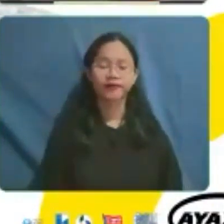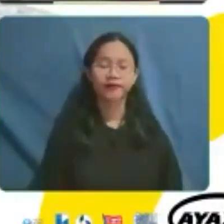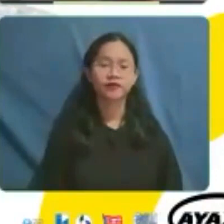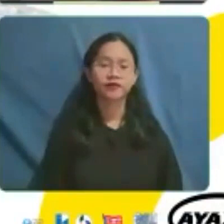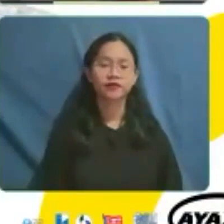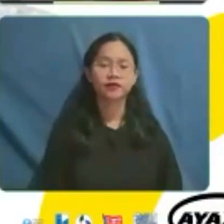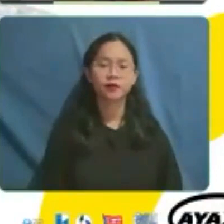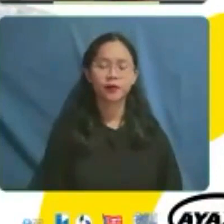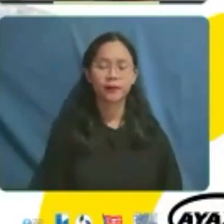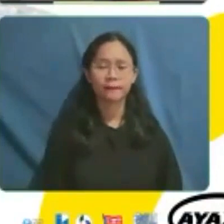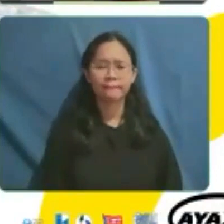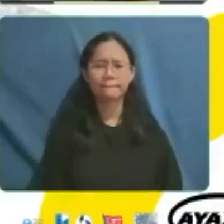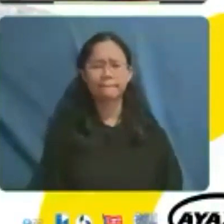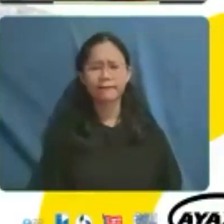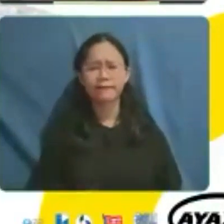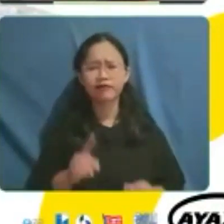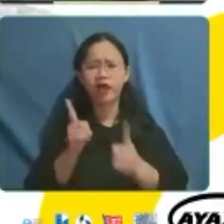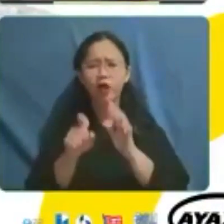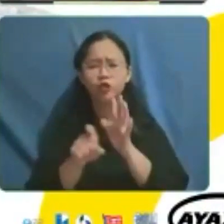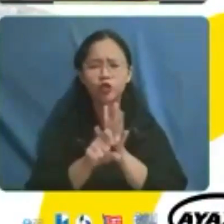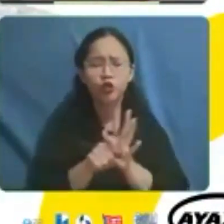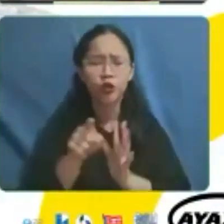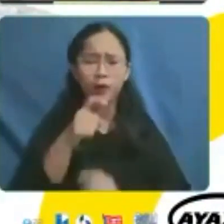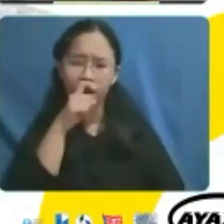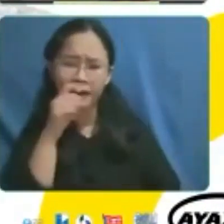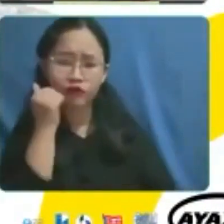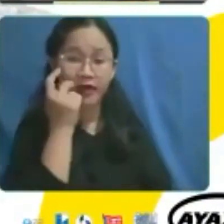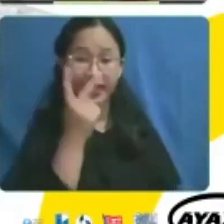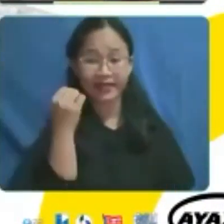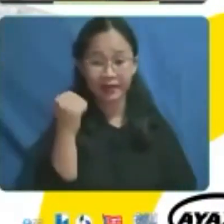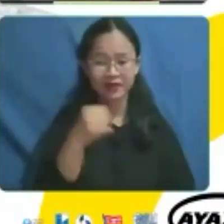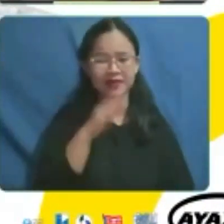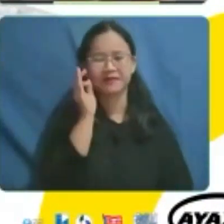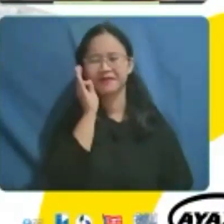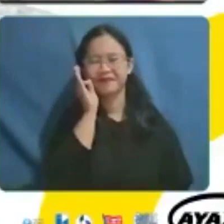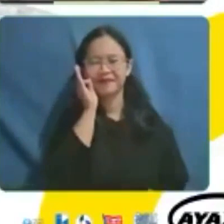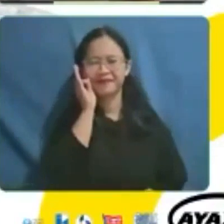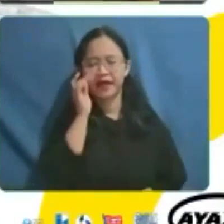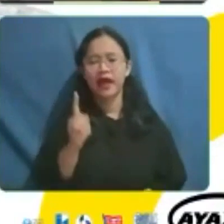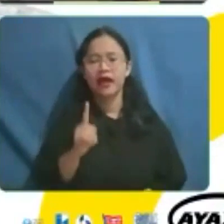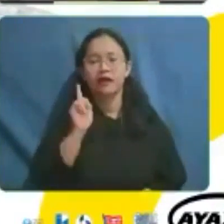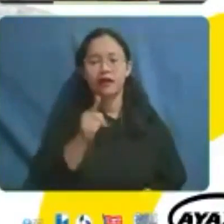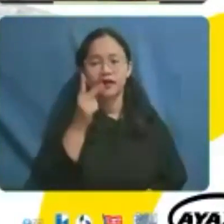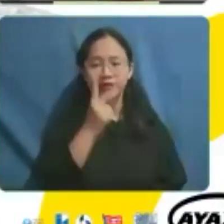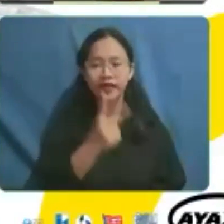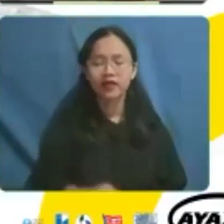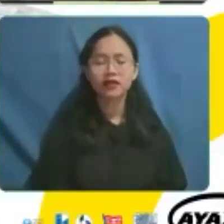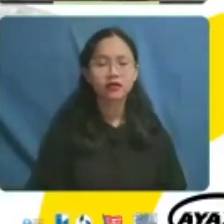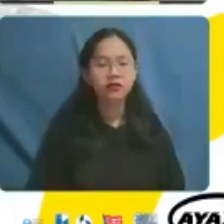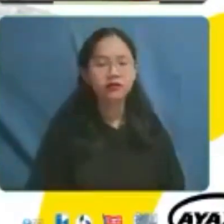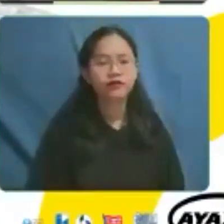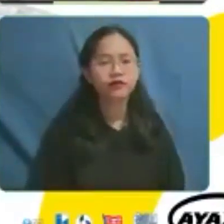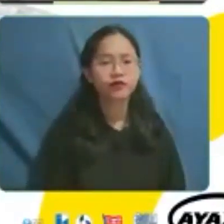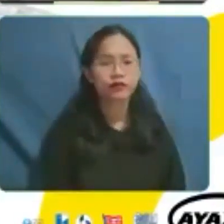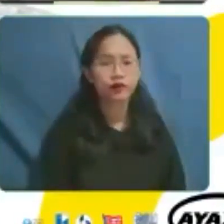So I think we already heard quite a bit from the others, but just to emphasize that, you know, environmental health is really